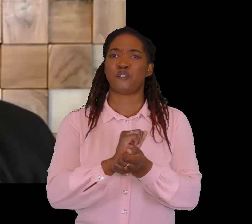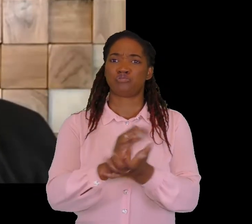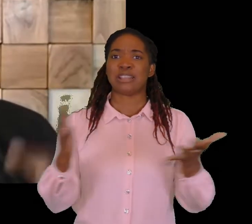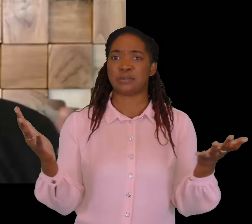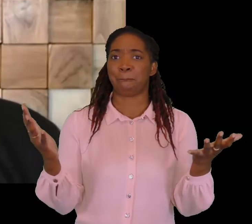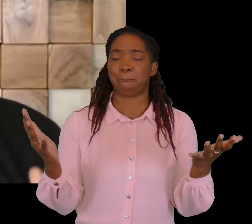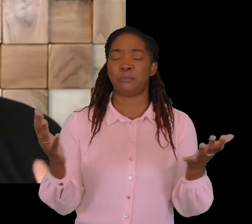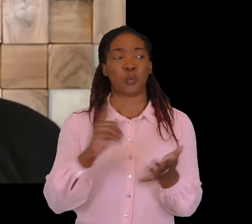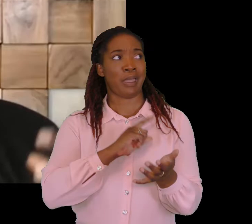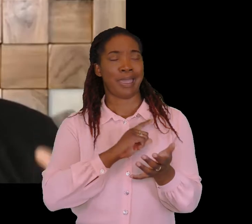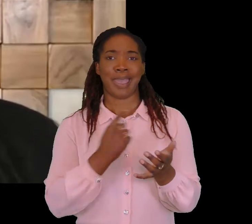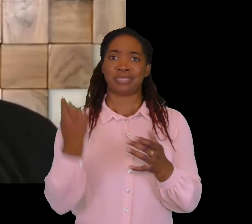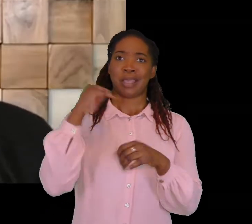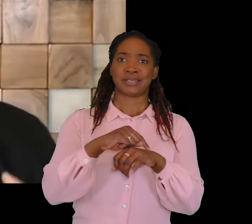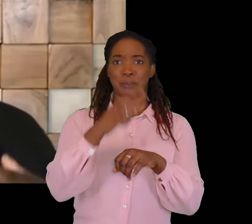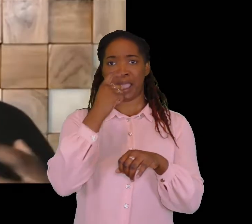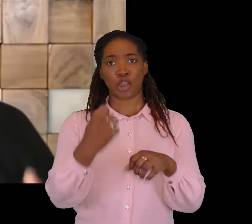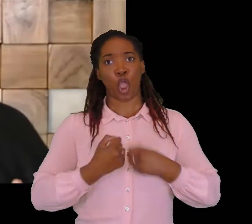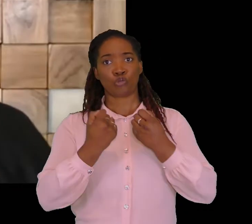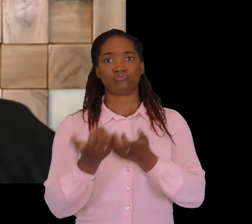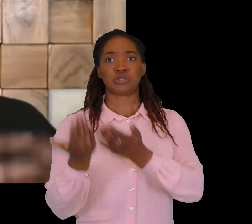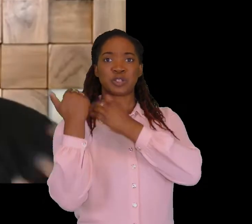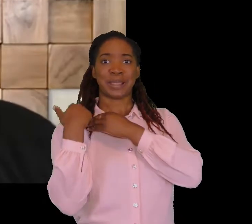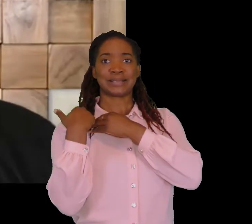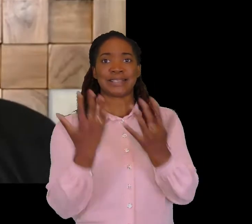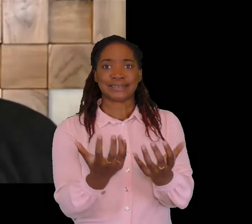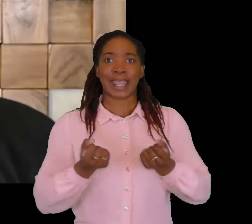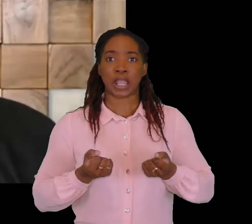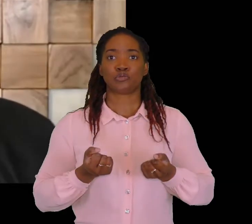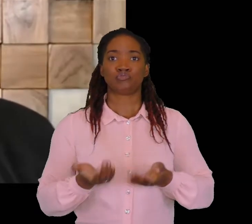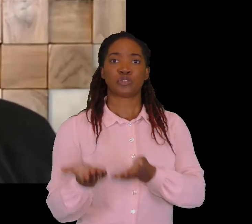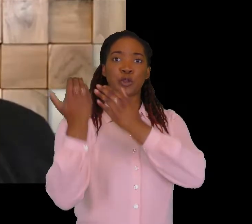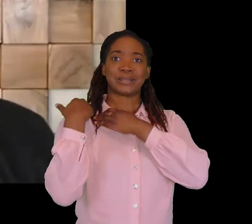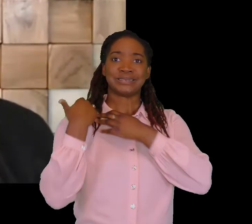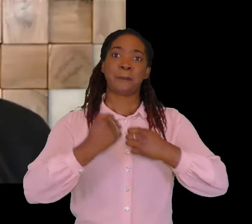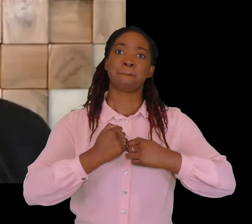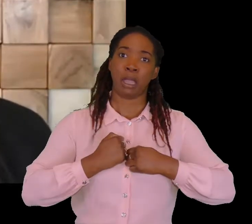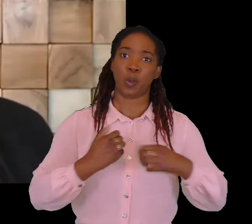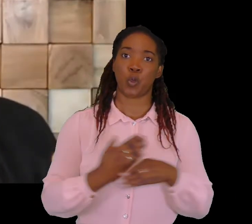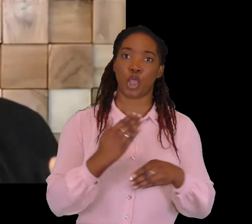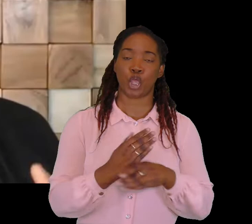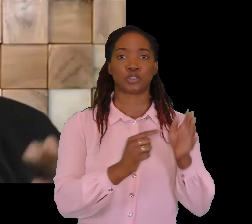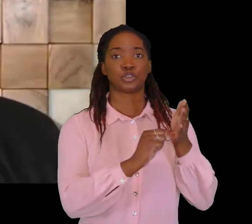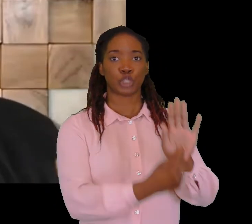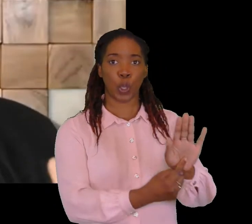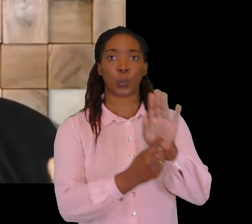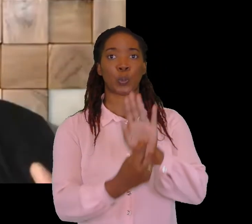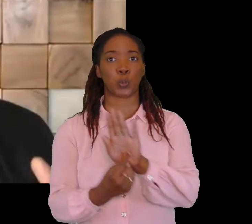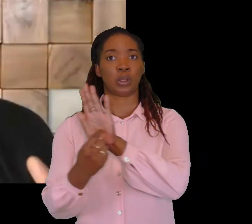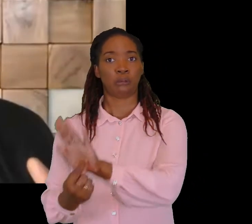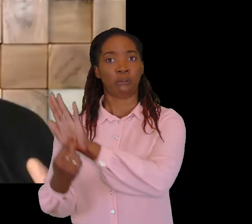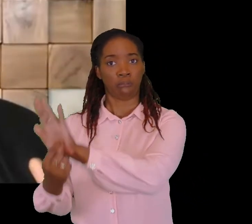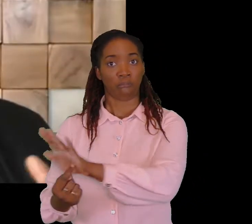of taking responsibility. I mean, Rita used the term taking responsibility for your work. Showing your